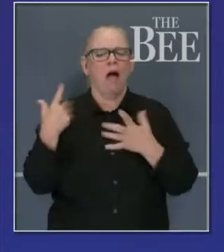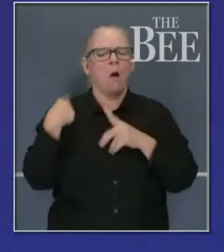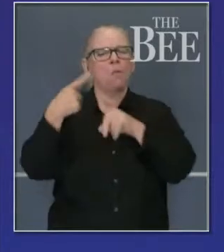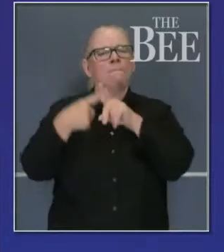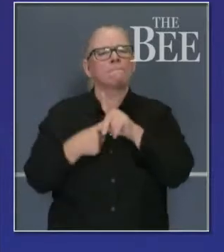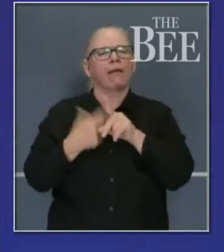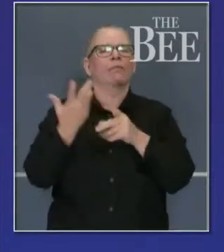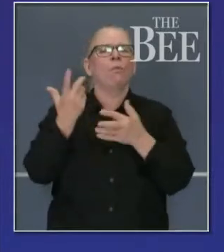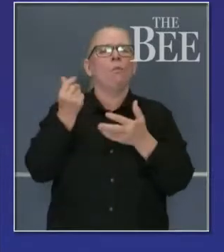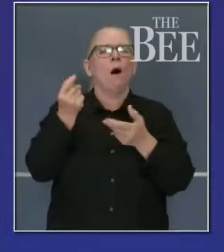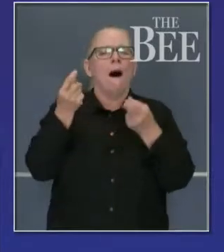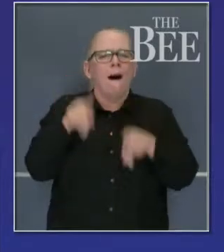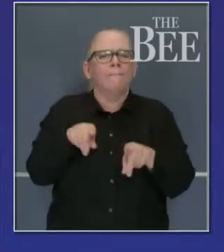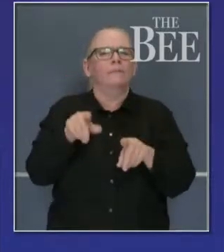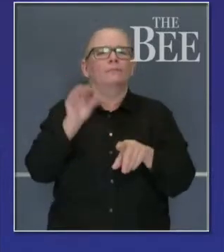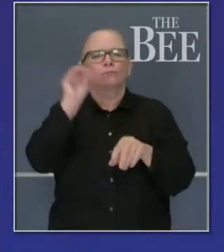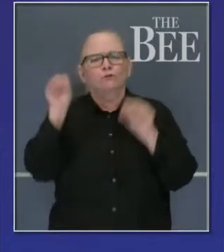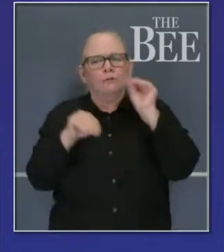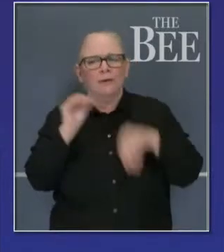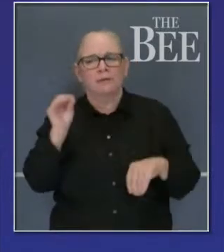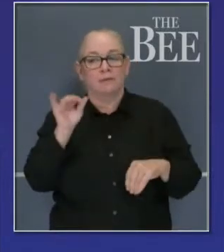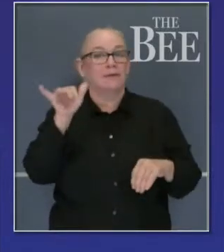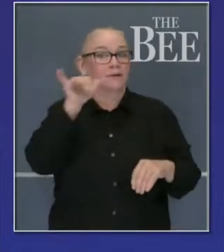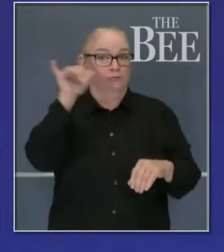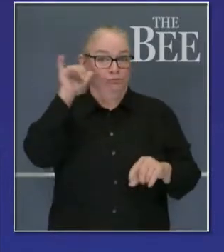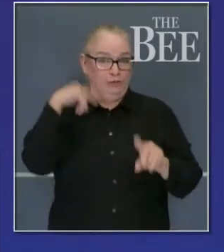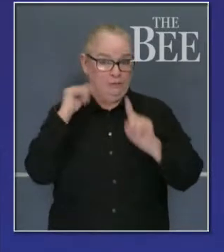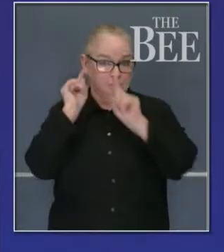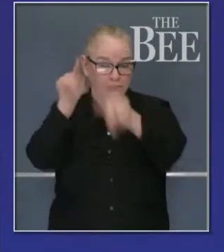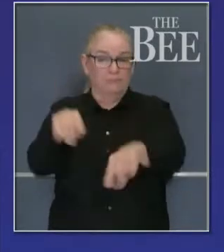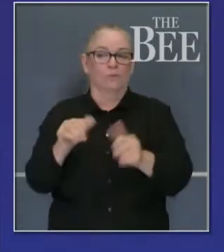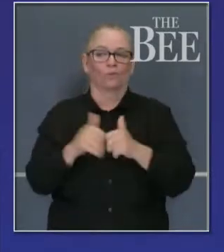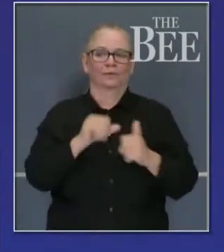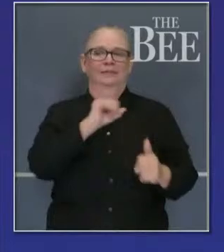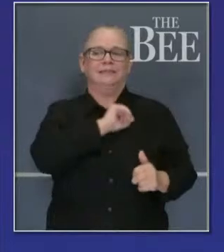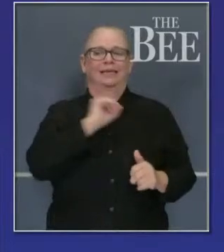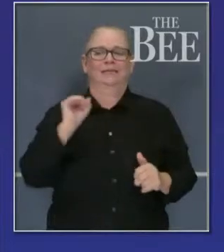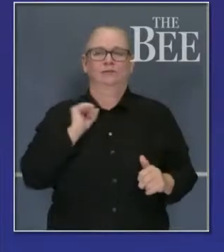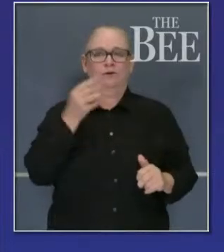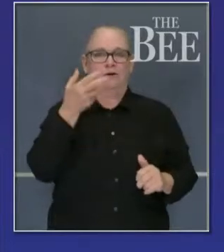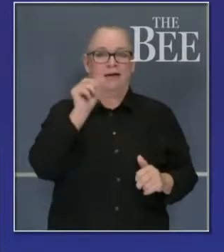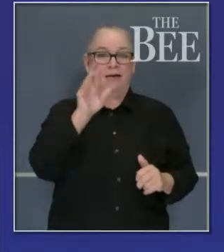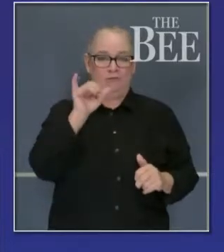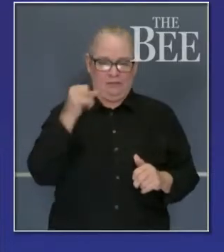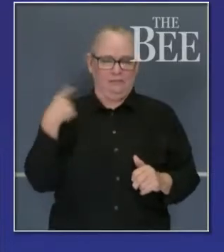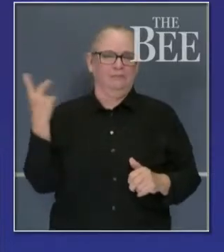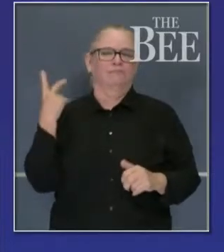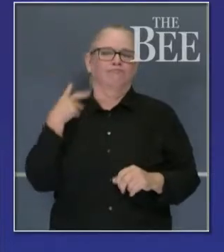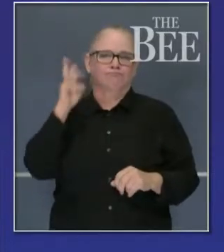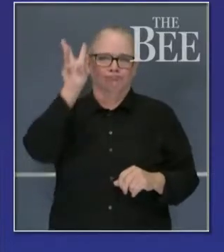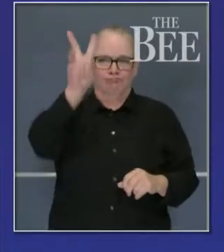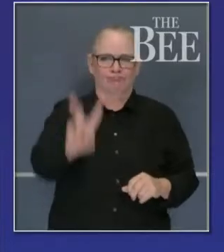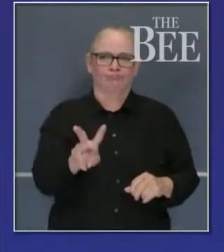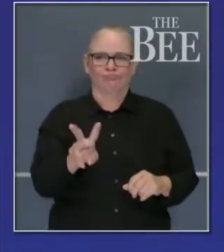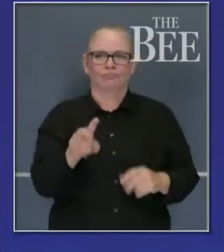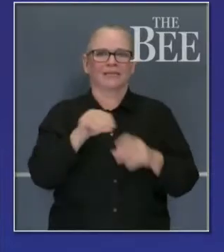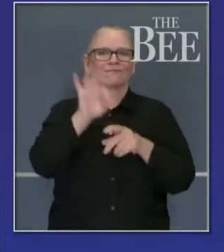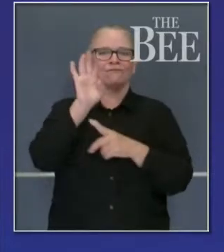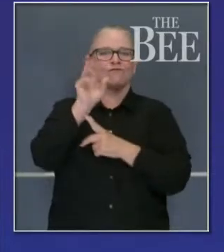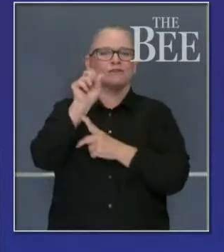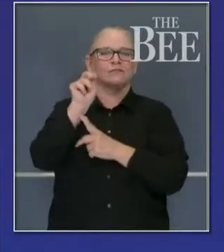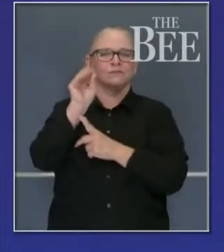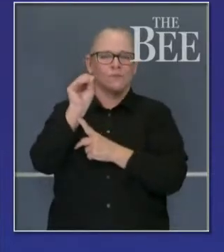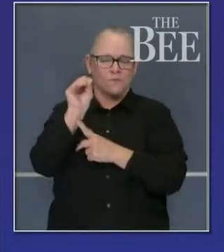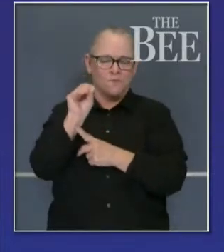state. We were out there yesterday with Senator Harris in Fresno, in the county. The Creek Fire, which has